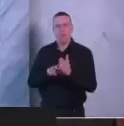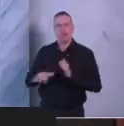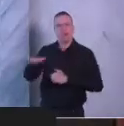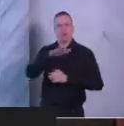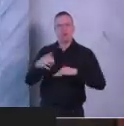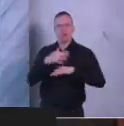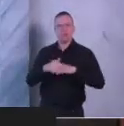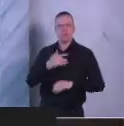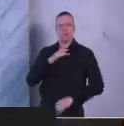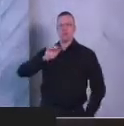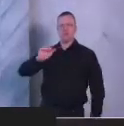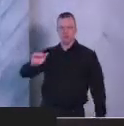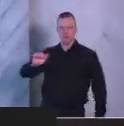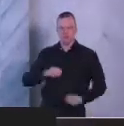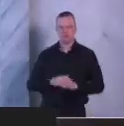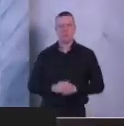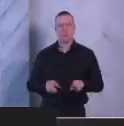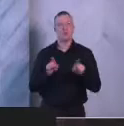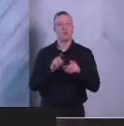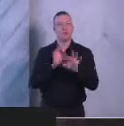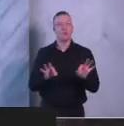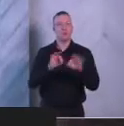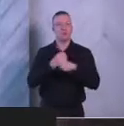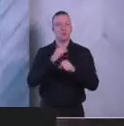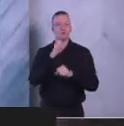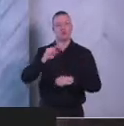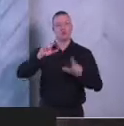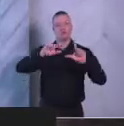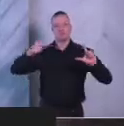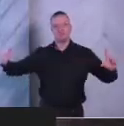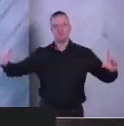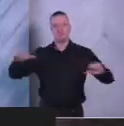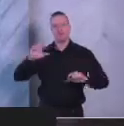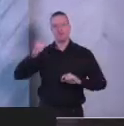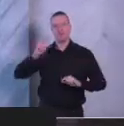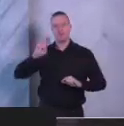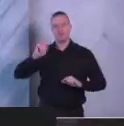One of the other things I want to do is to ensure that the LGBTQ+ community